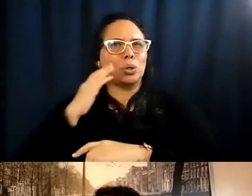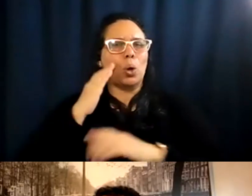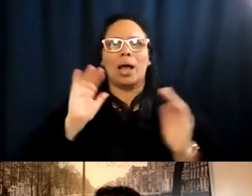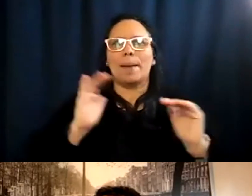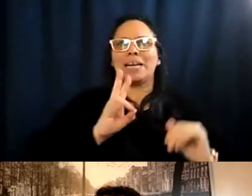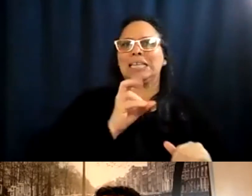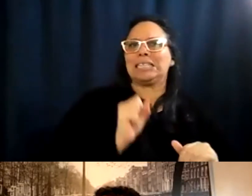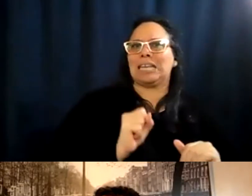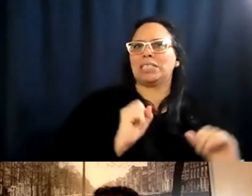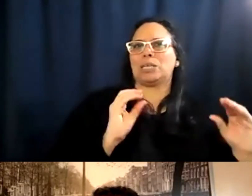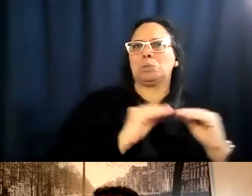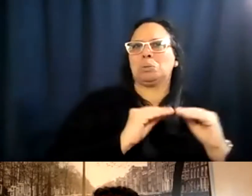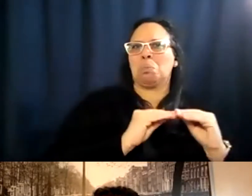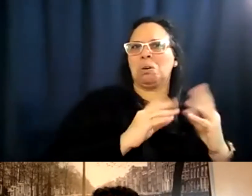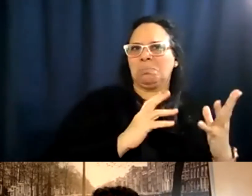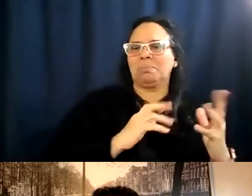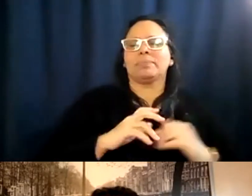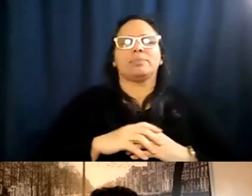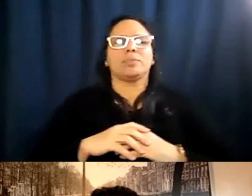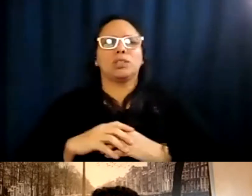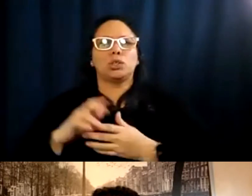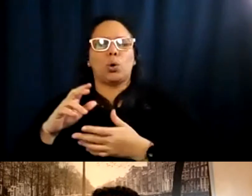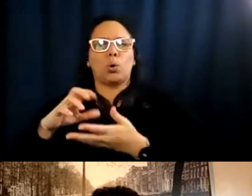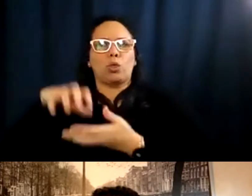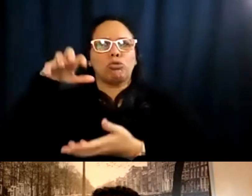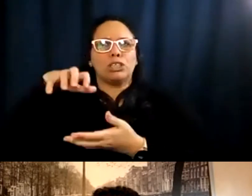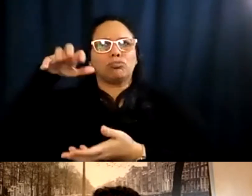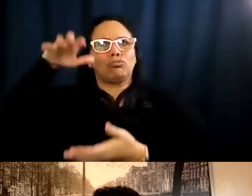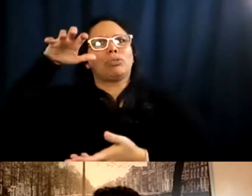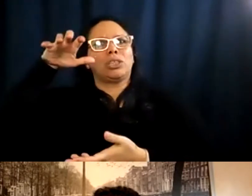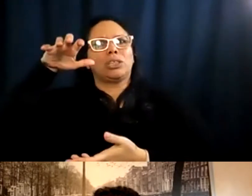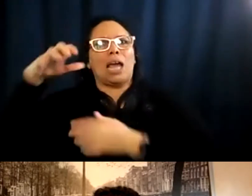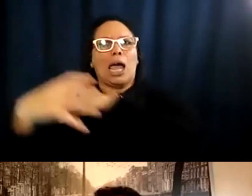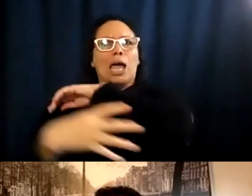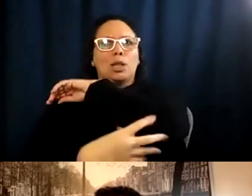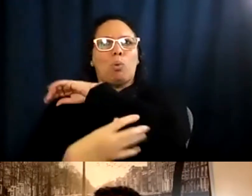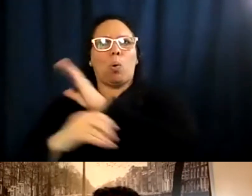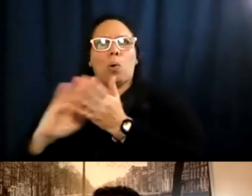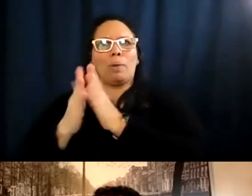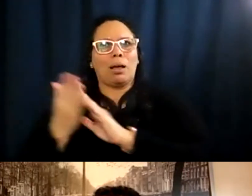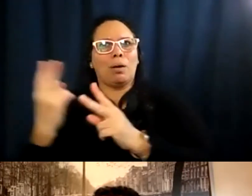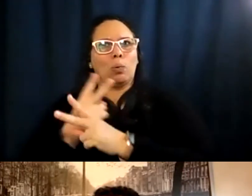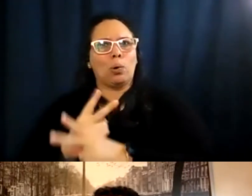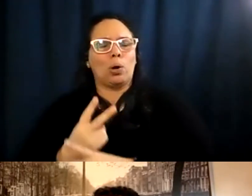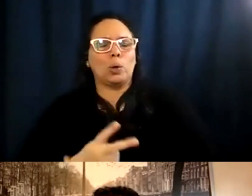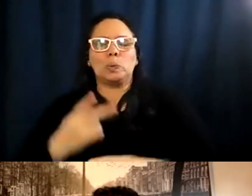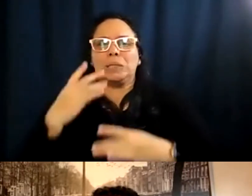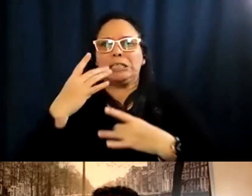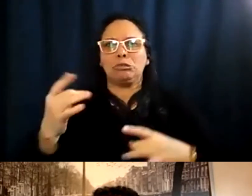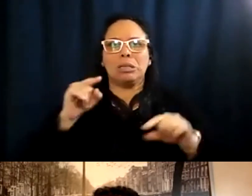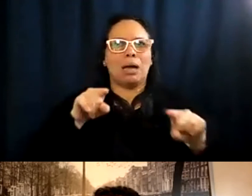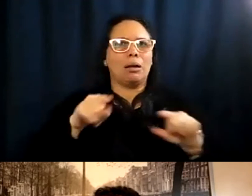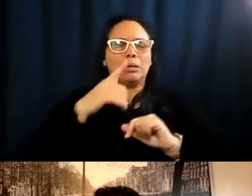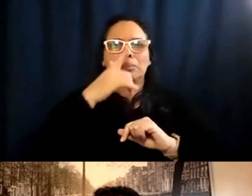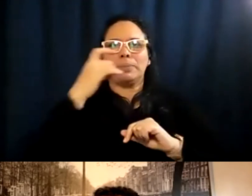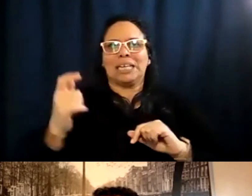get richer and the poor get poorer. Like, that's literally all it is. And so I think that was an interesting parallel, because I don't think anything's